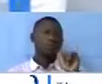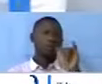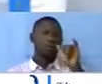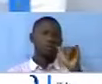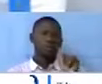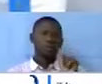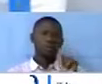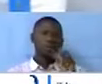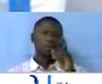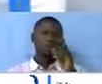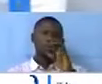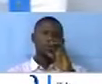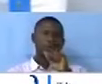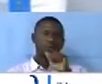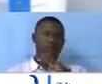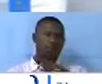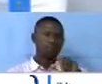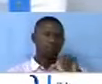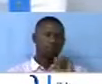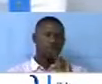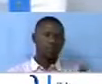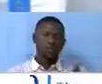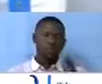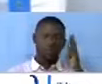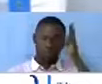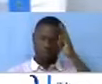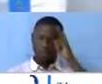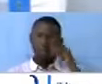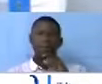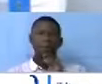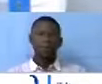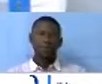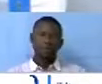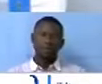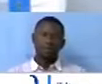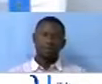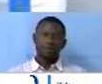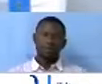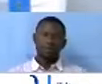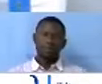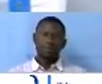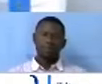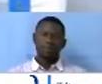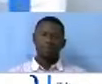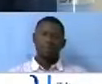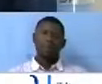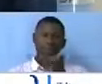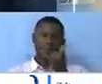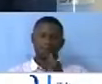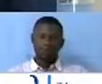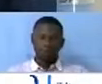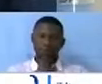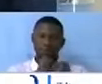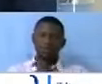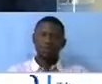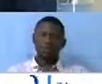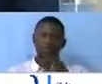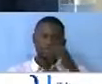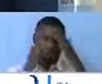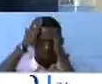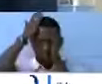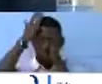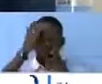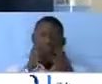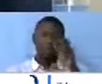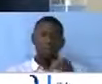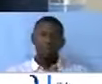is never a soldier. He's a rebel. That's what he said. Yes. He's a rebel. He was arrested by the soldiers and handed over to Jim